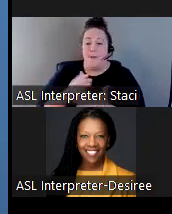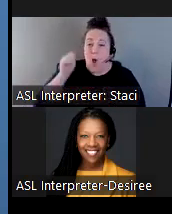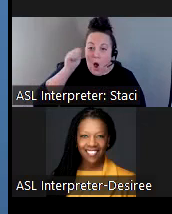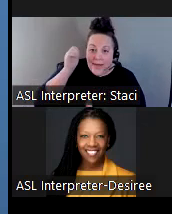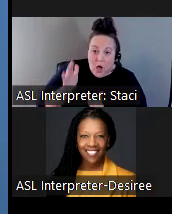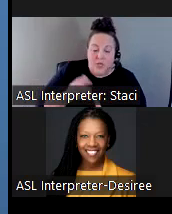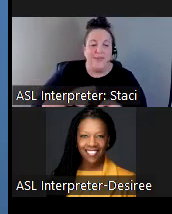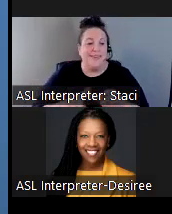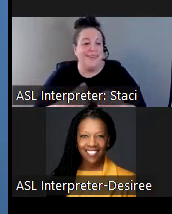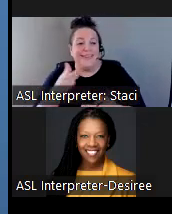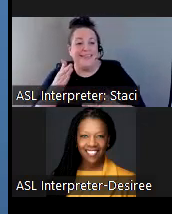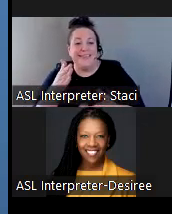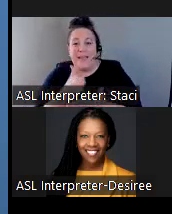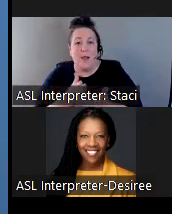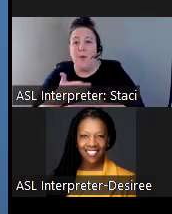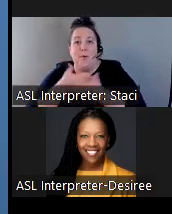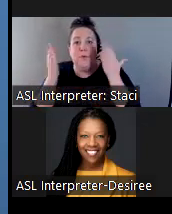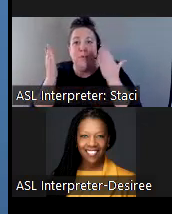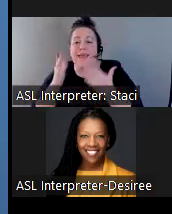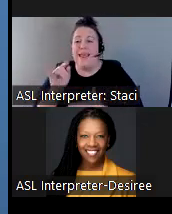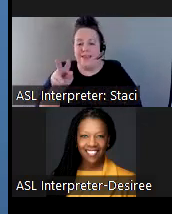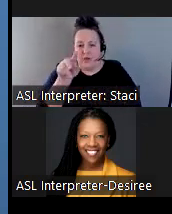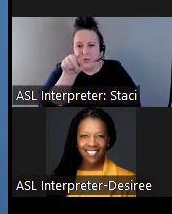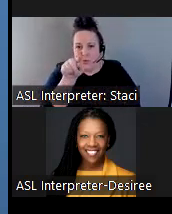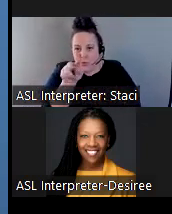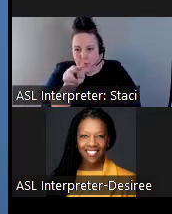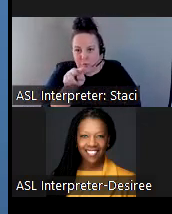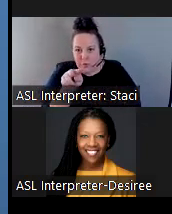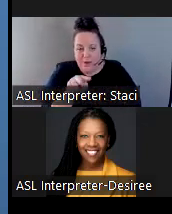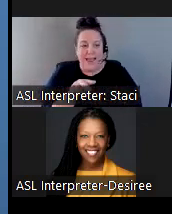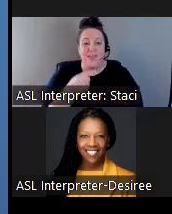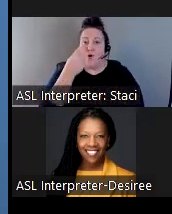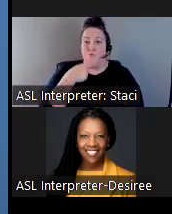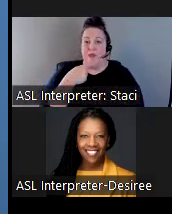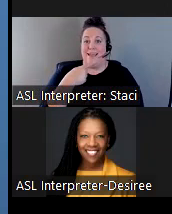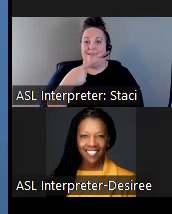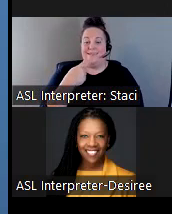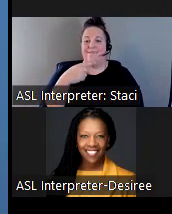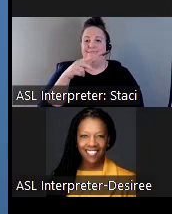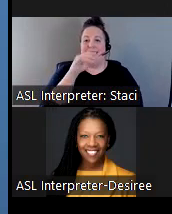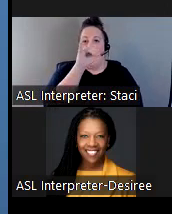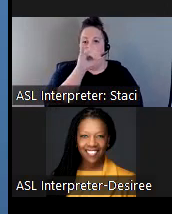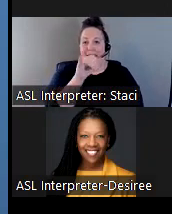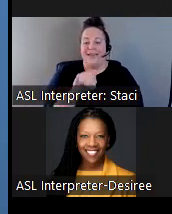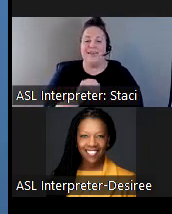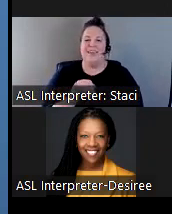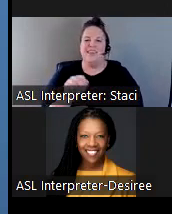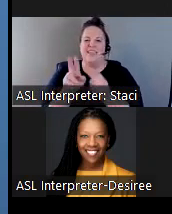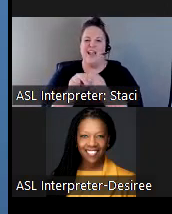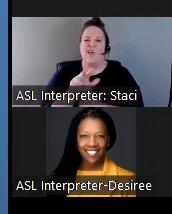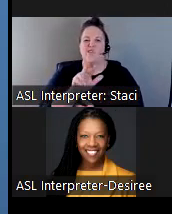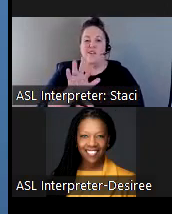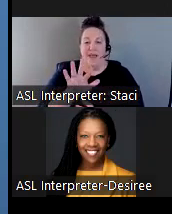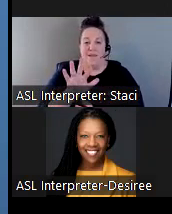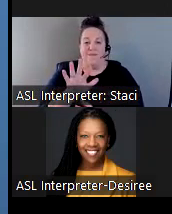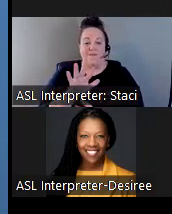don't. In fact, if you took your finger and went right down through the middle where that red line is, you would be tracing I-35. But the